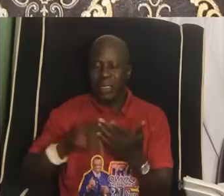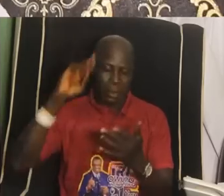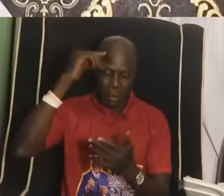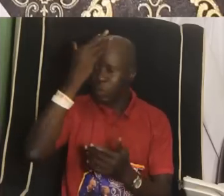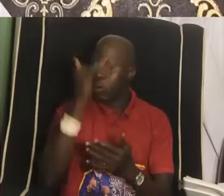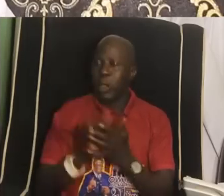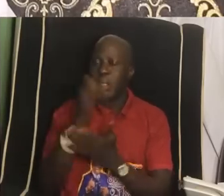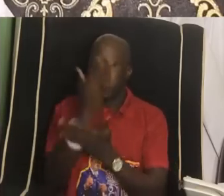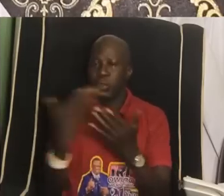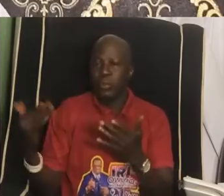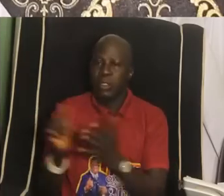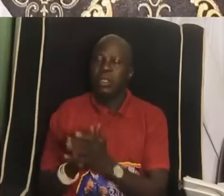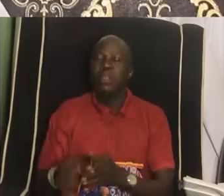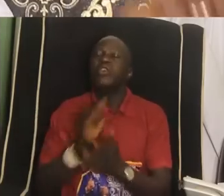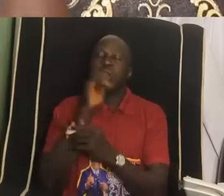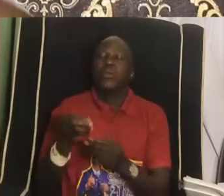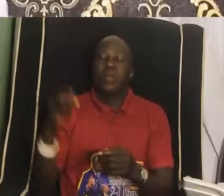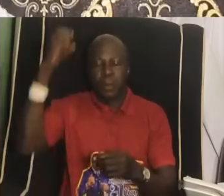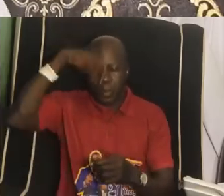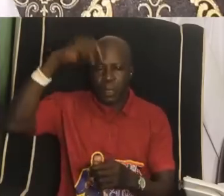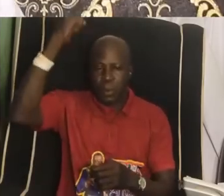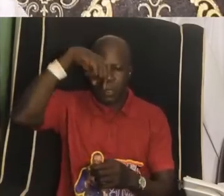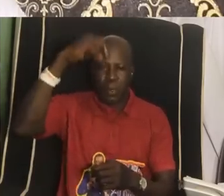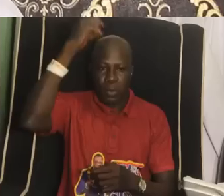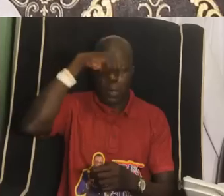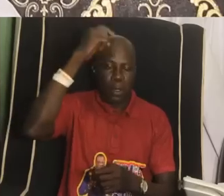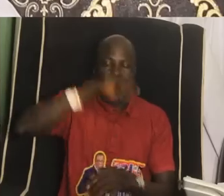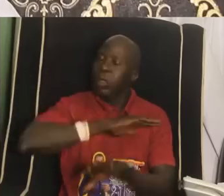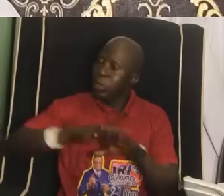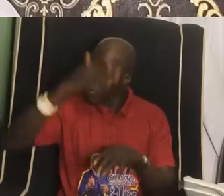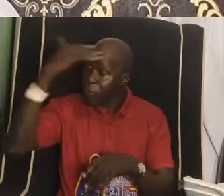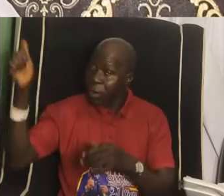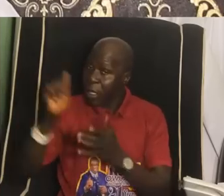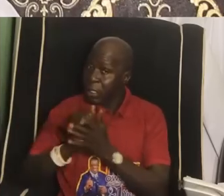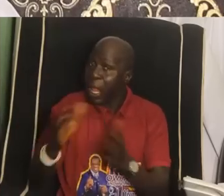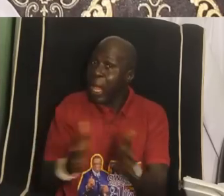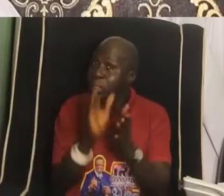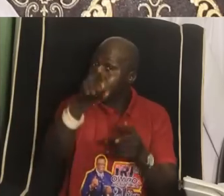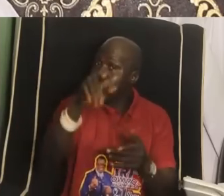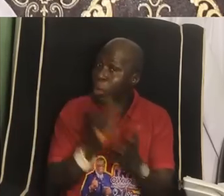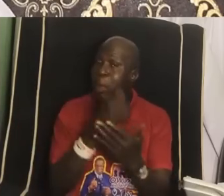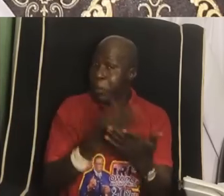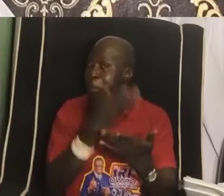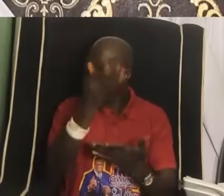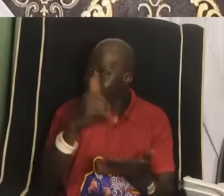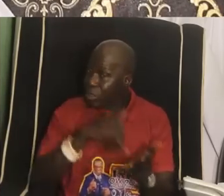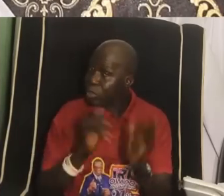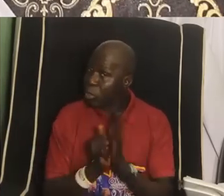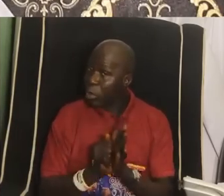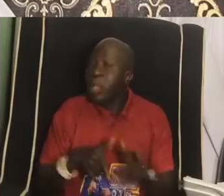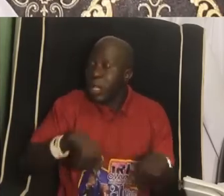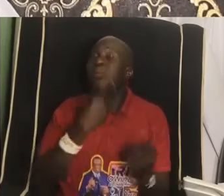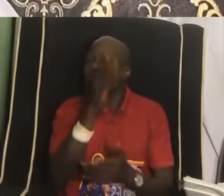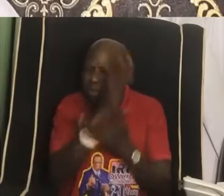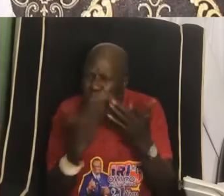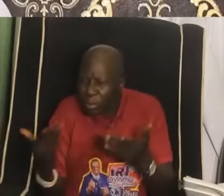reason why some things talks in parable. Ma agbagbe pe won ni ko lo ra wa ni o. Don't forget that they asked you to buy it. Je ki n bring for anything. Let me bring you